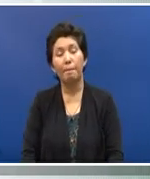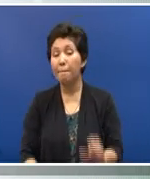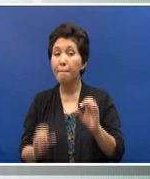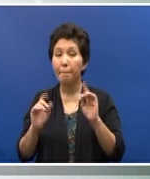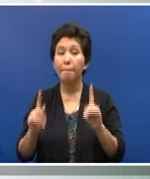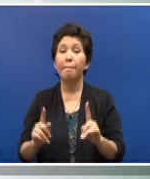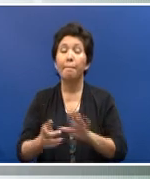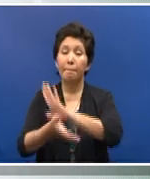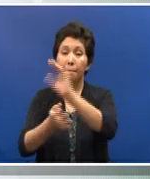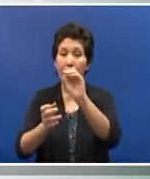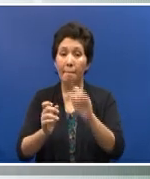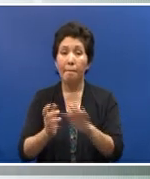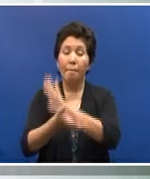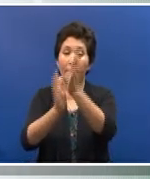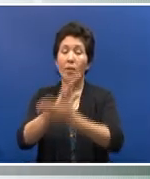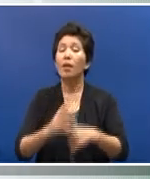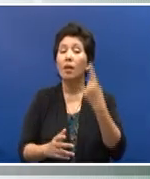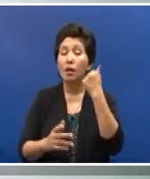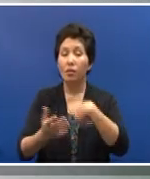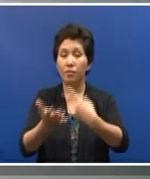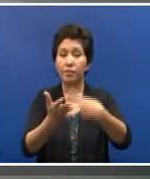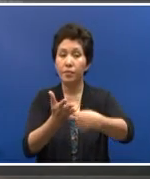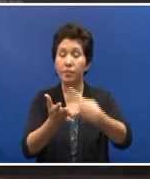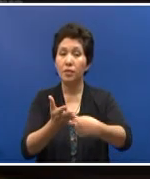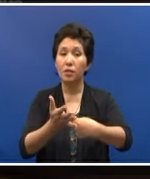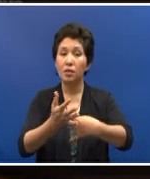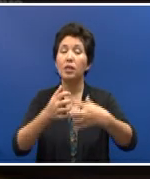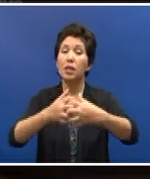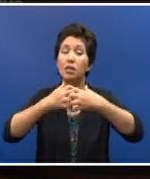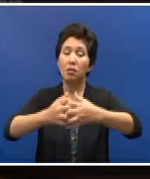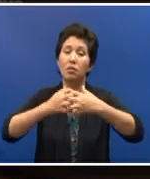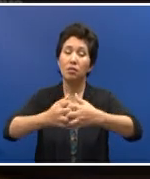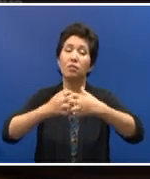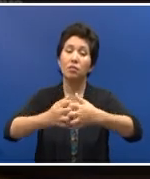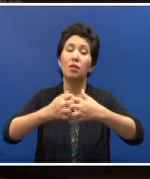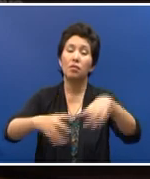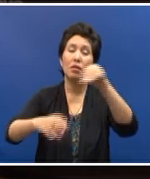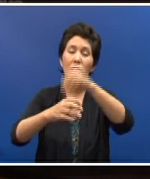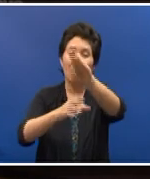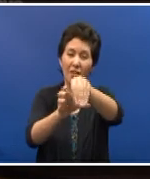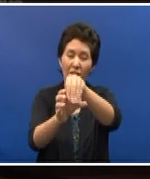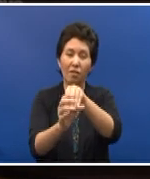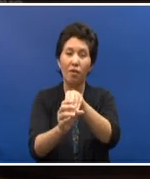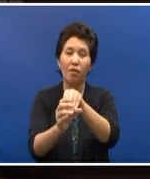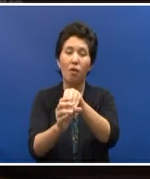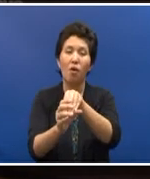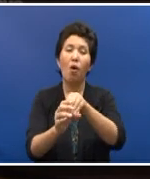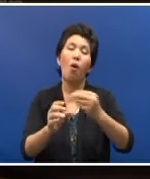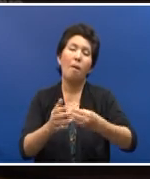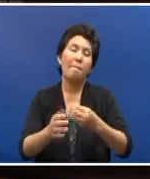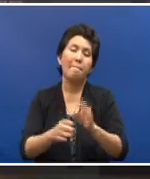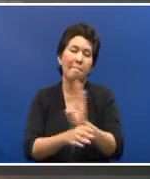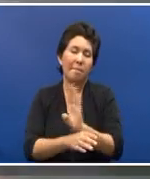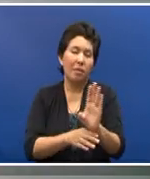Okay, so just now we have discussed about the industrializations whereby it involved commercial farming.